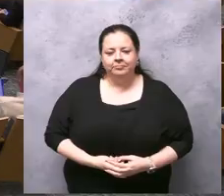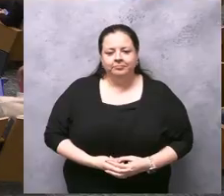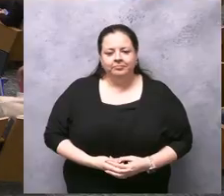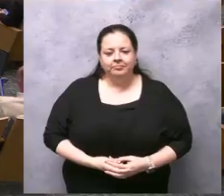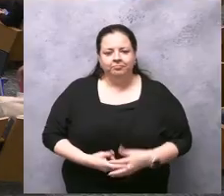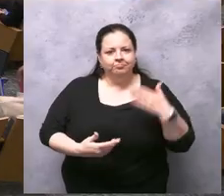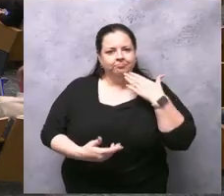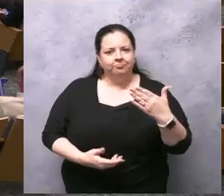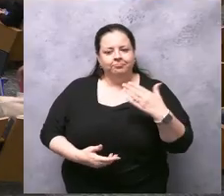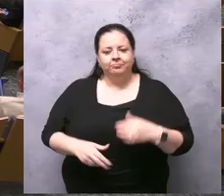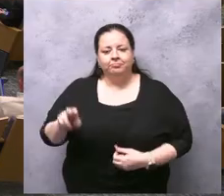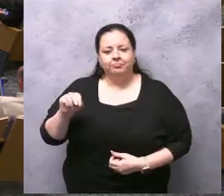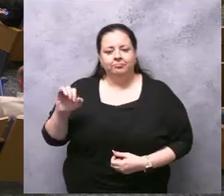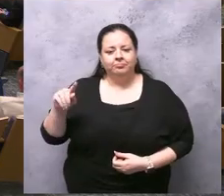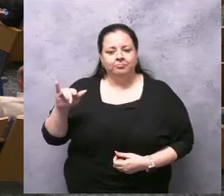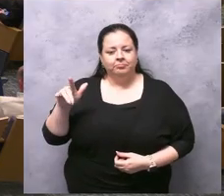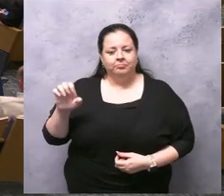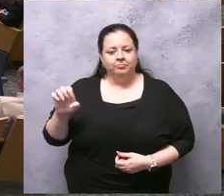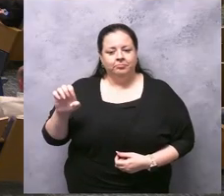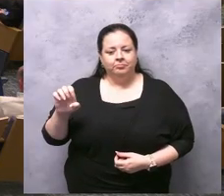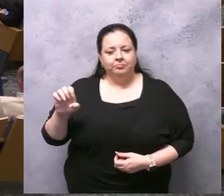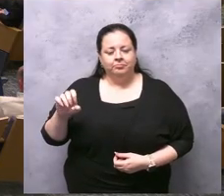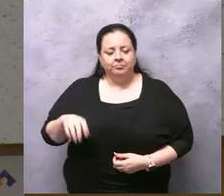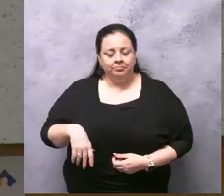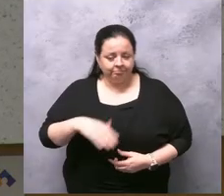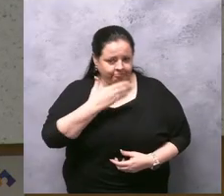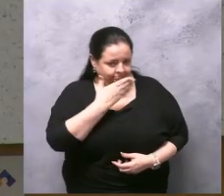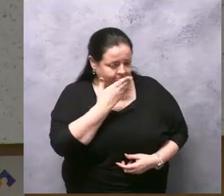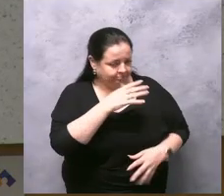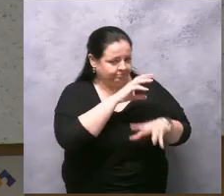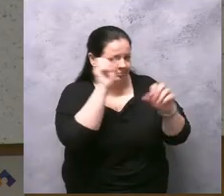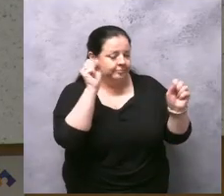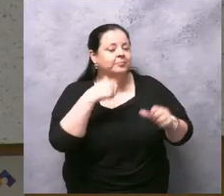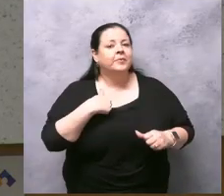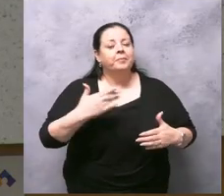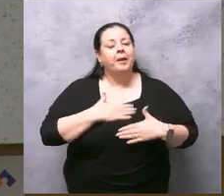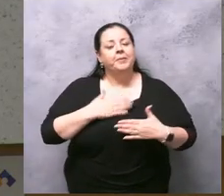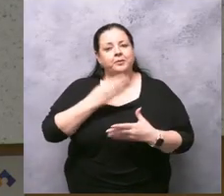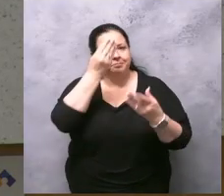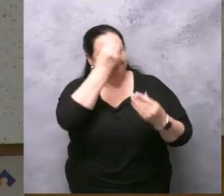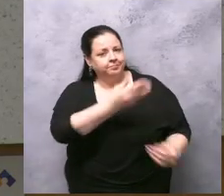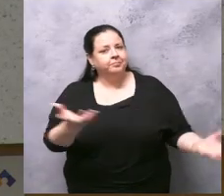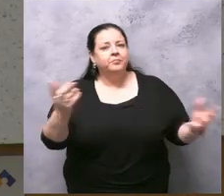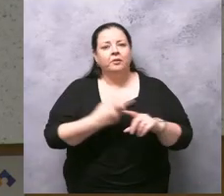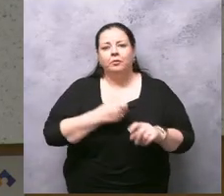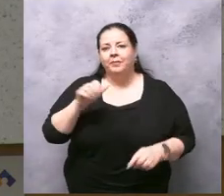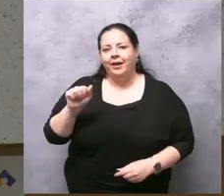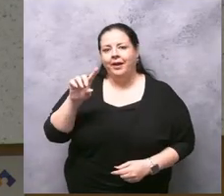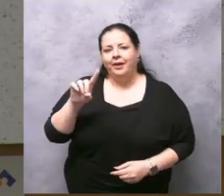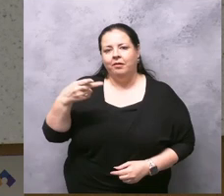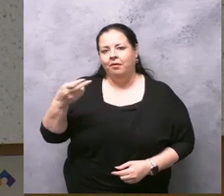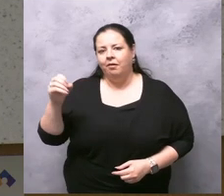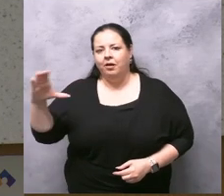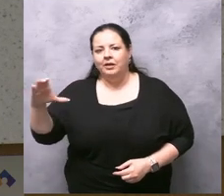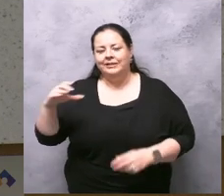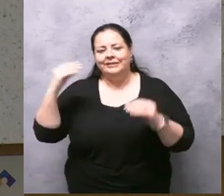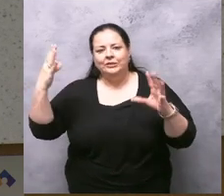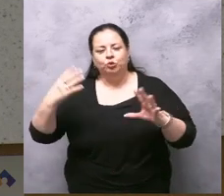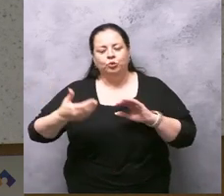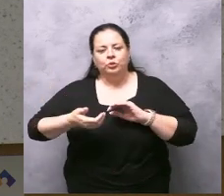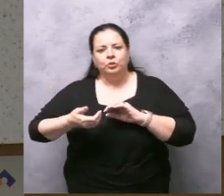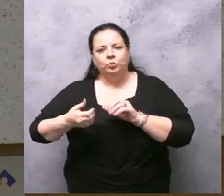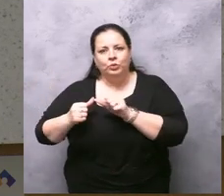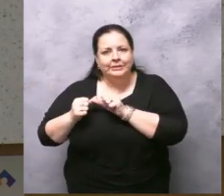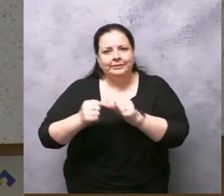Thank you. Natalie, go ahead. Thank you, Mr. President. I'm pleased to bring a report from the Ad Hoc Teacher Retention and Recruitment Committee.